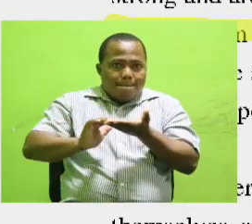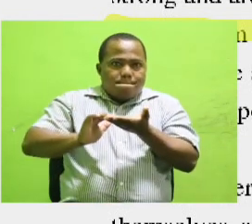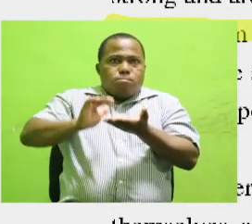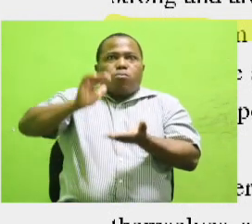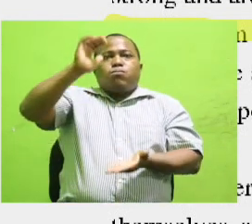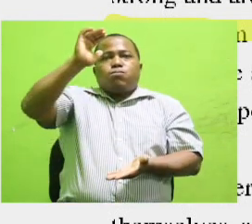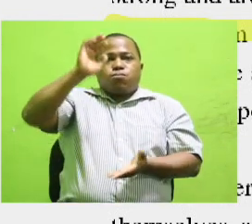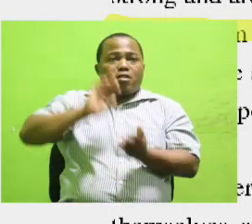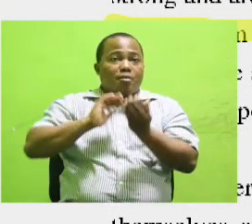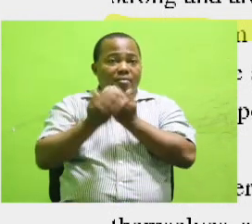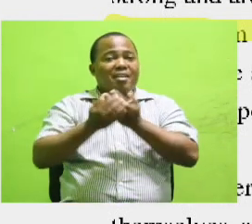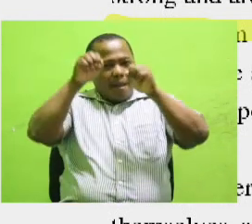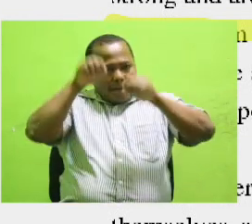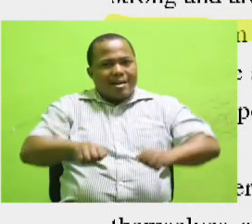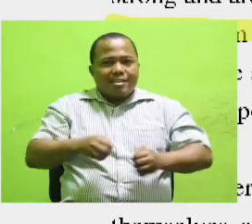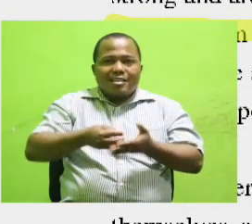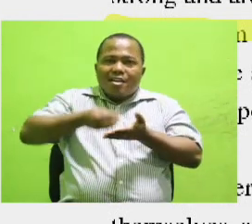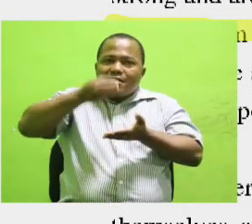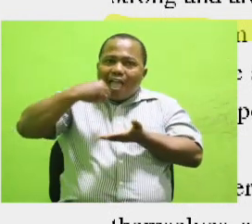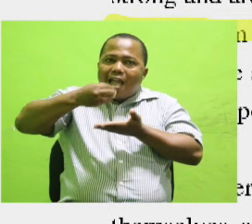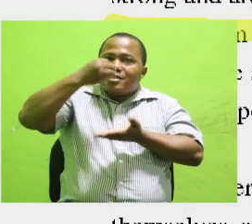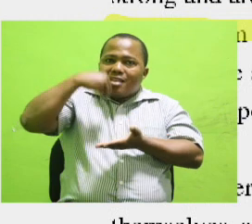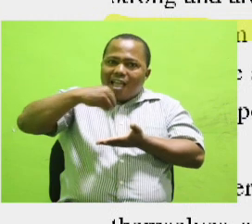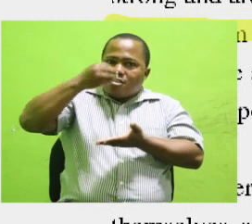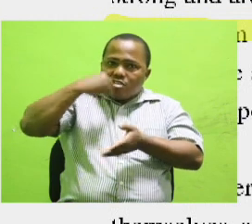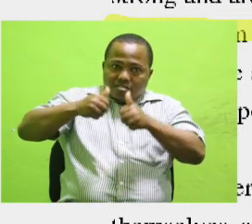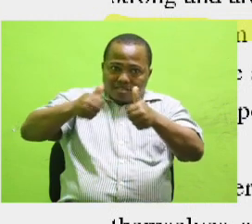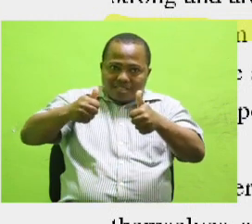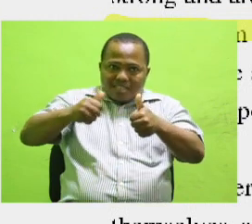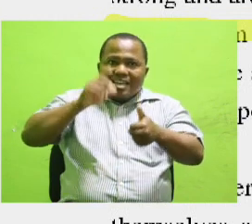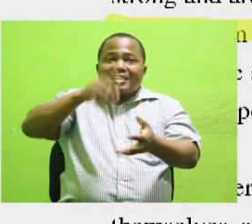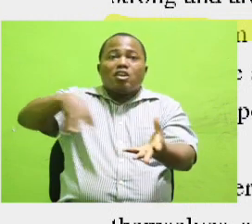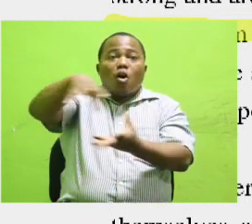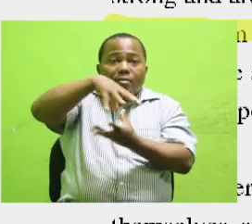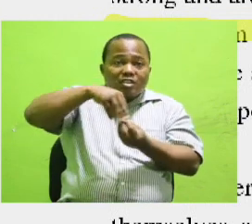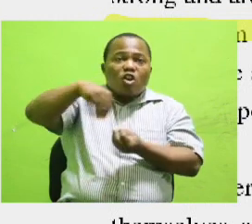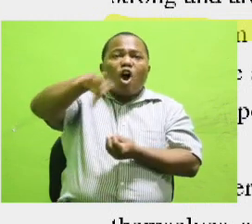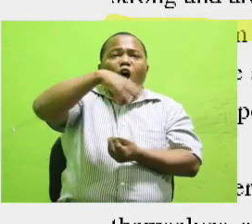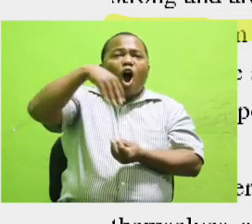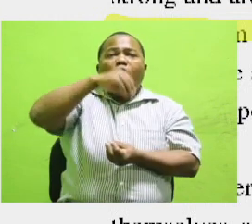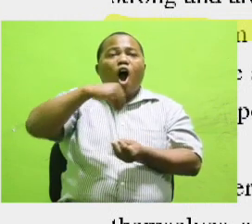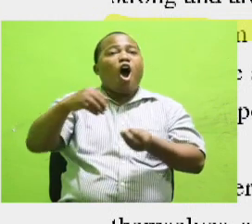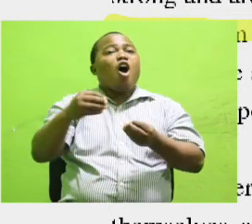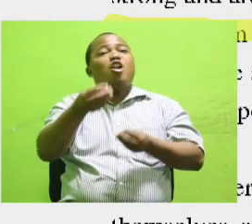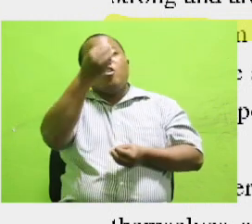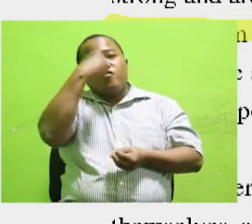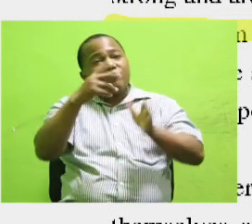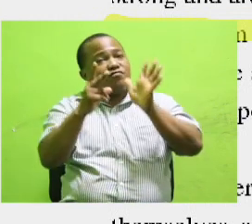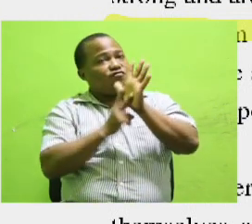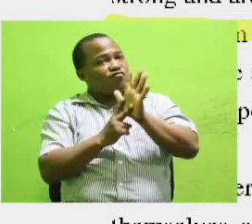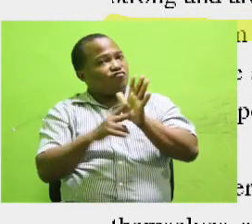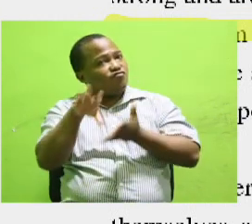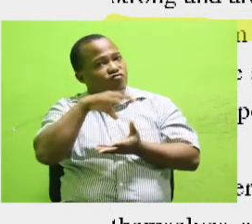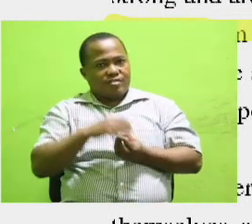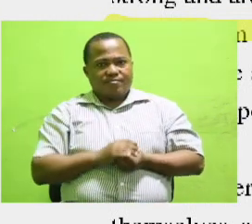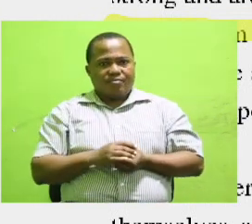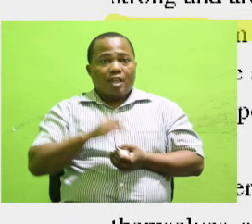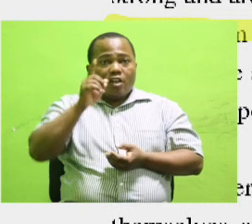should have a balanced diet. A diet which consists of all foods can help them regain strength, can